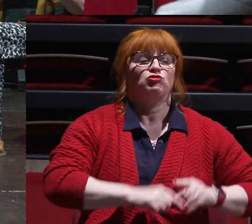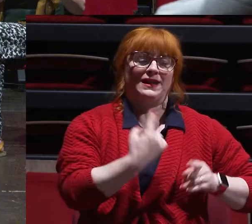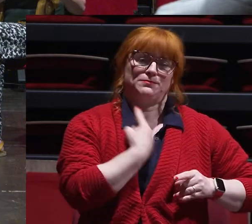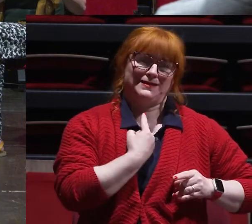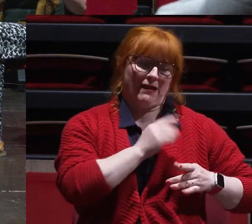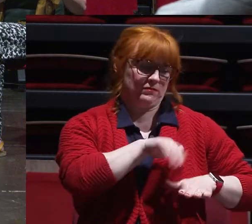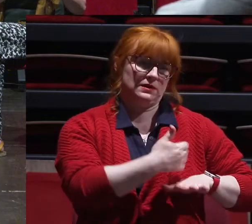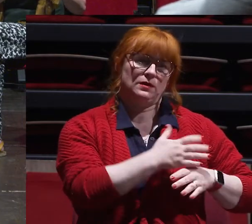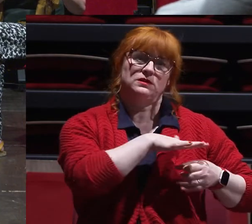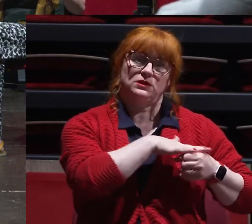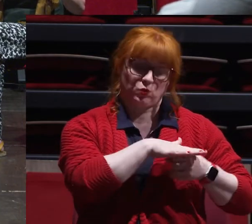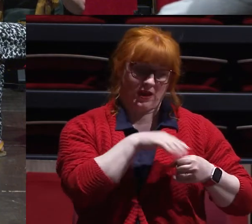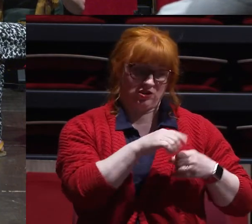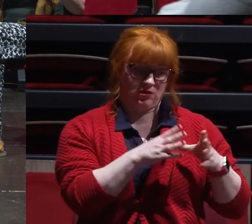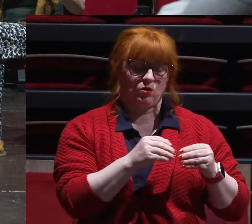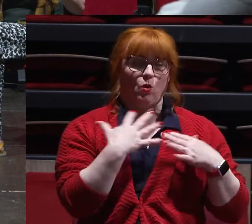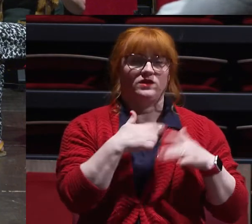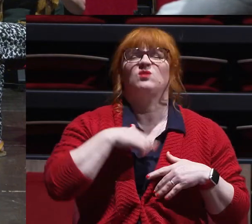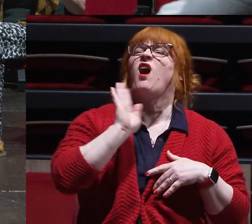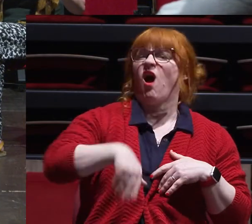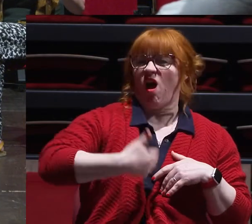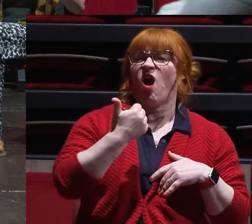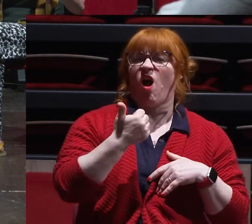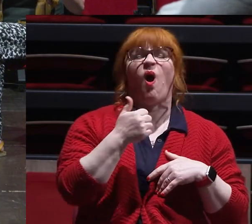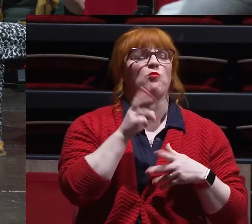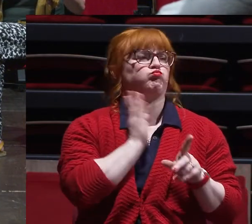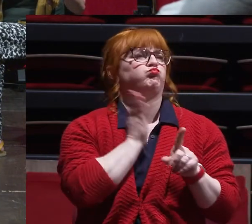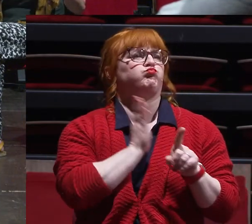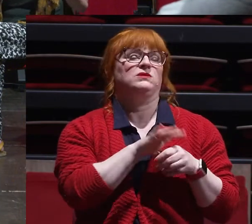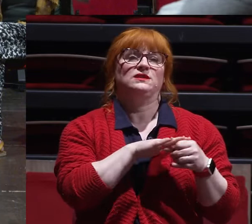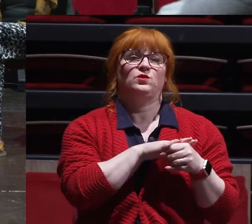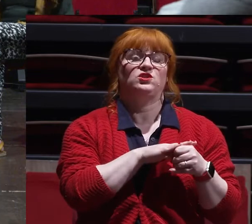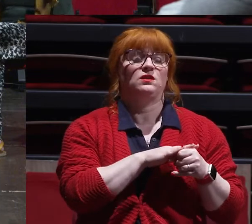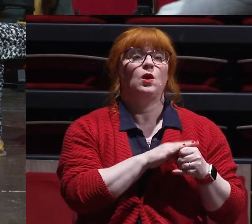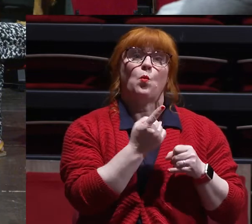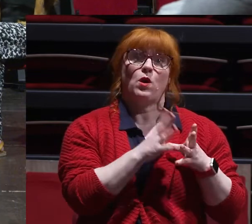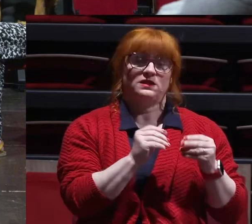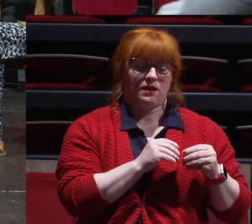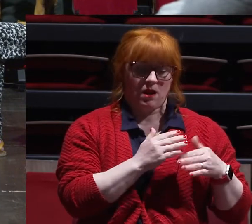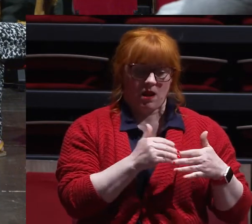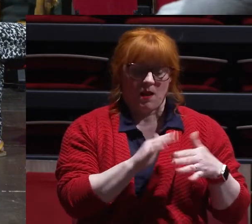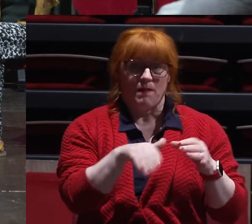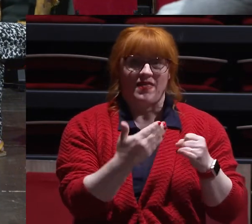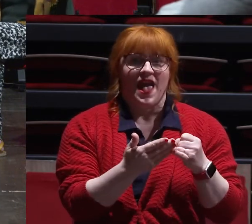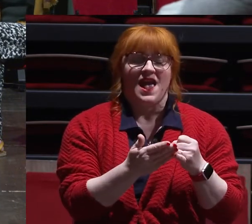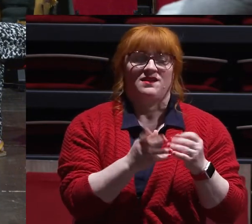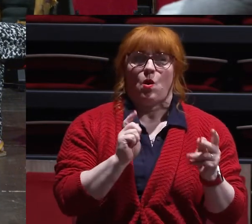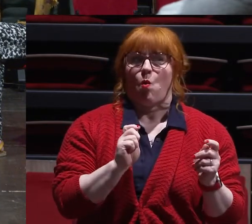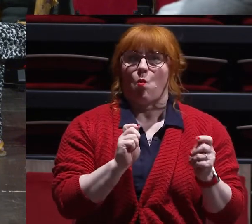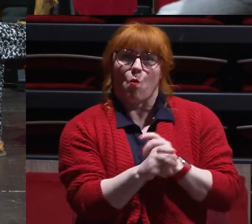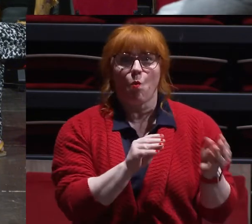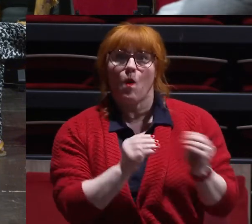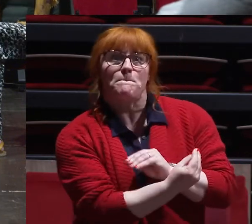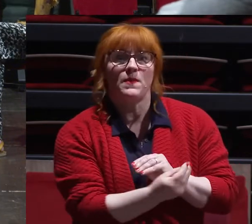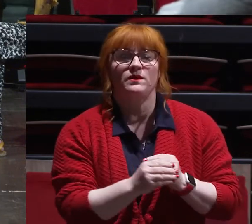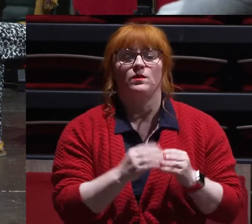going to challenge myself to set up the situation so the audience go, oh yeah, I know what this is. And by the end of the